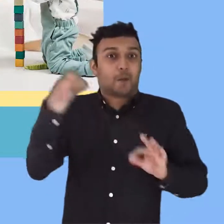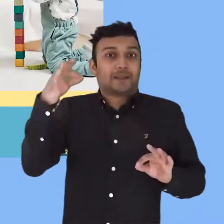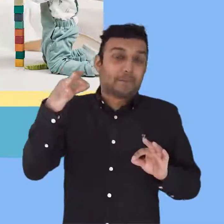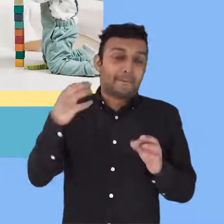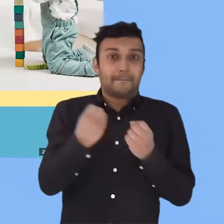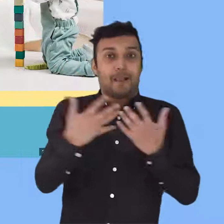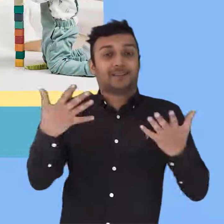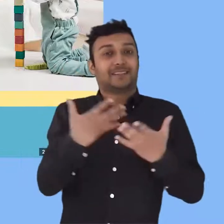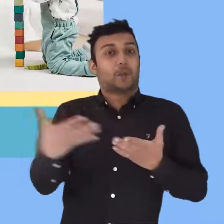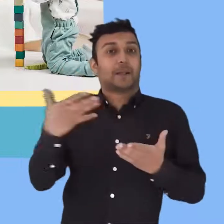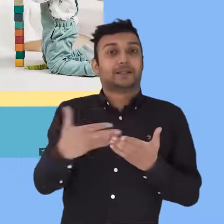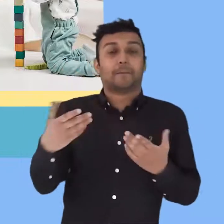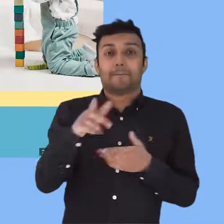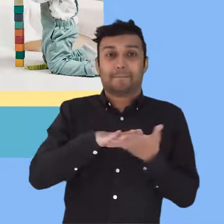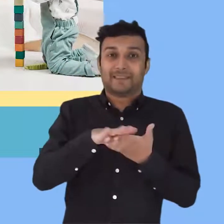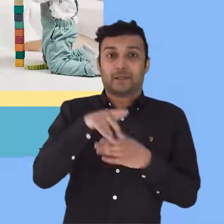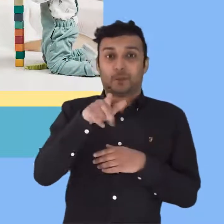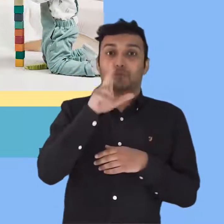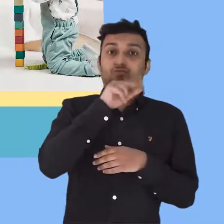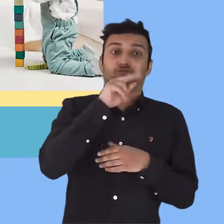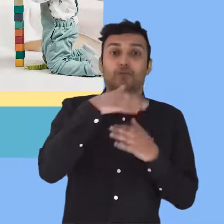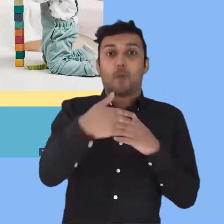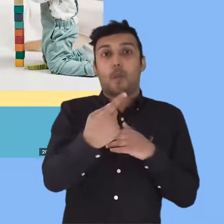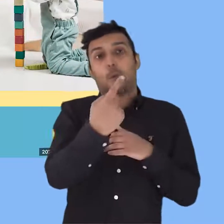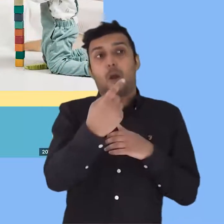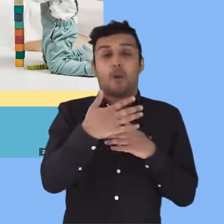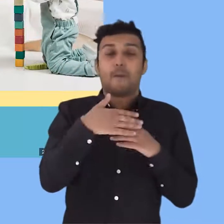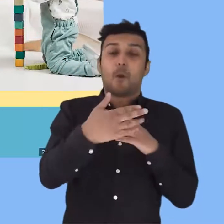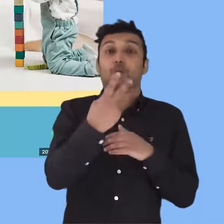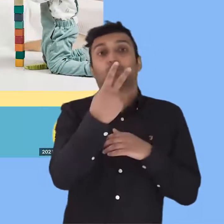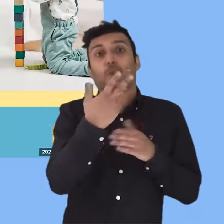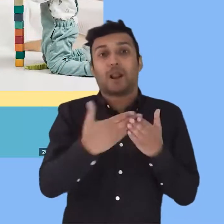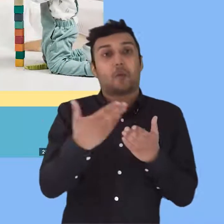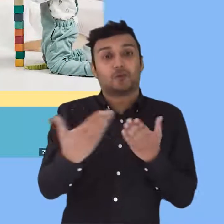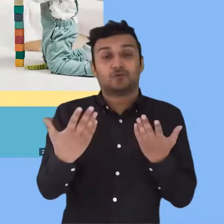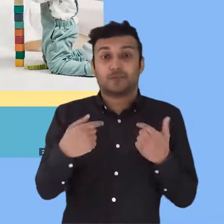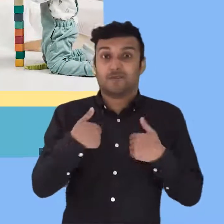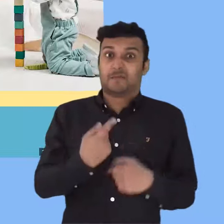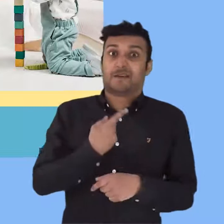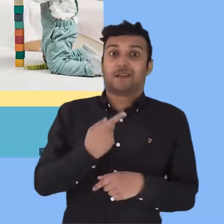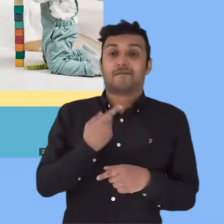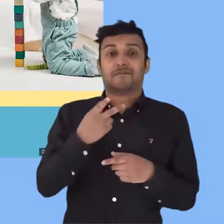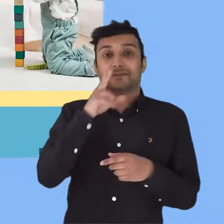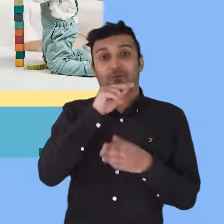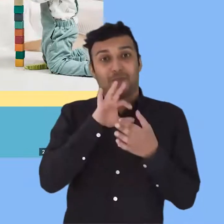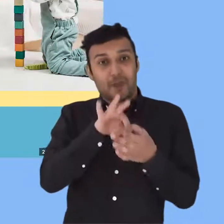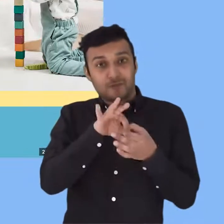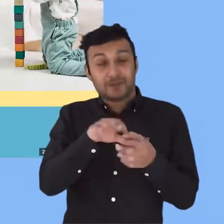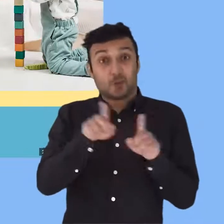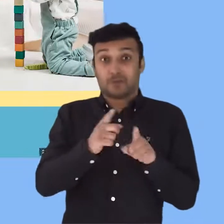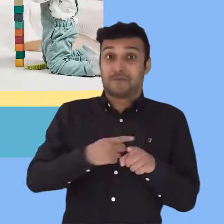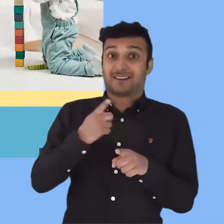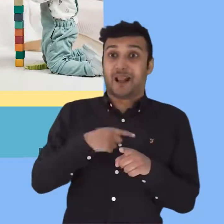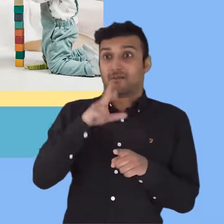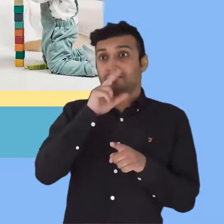multilingualism. So speaking two or more languages. So as a speech therapist and as someone who is